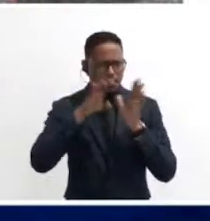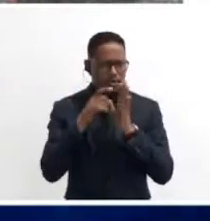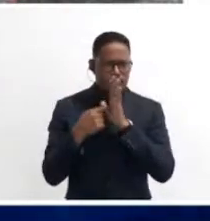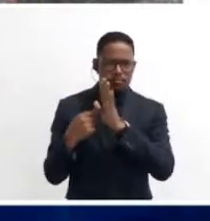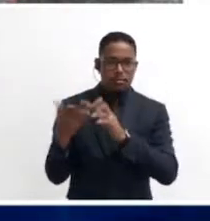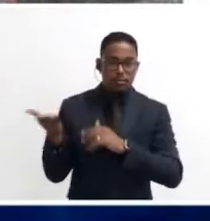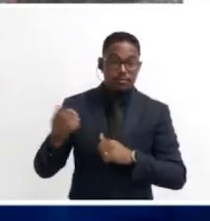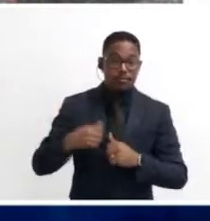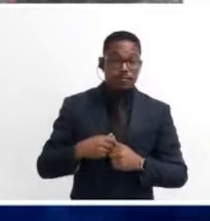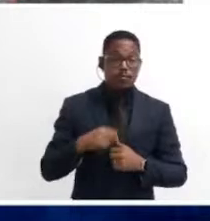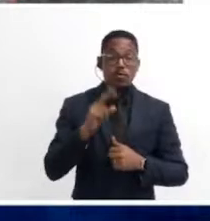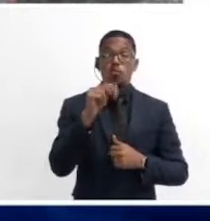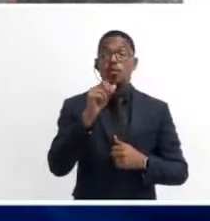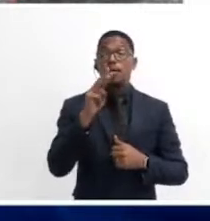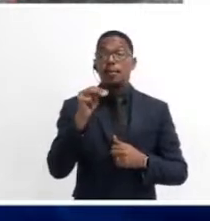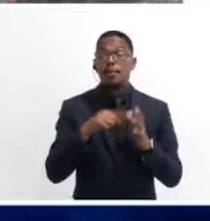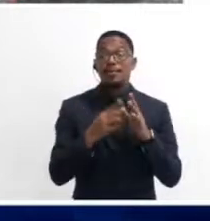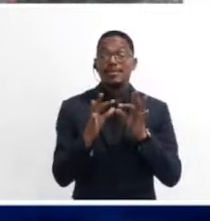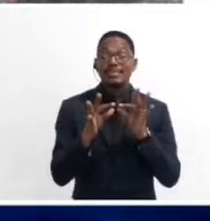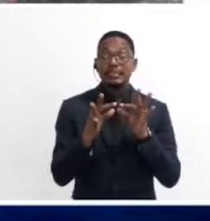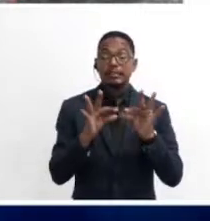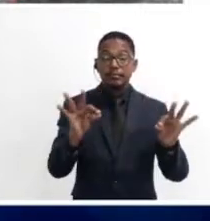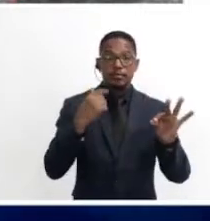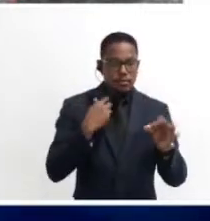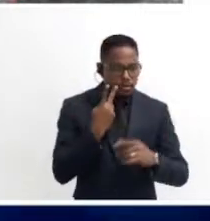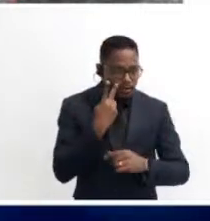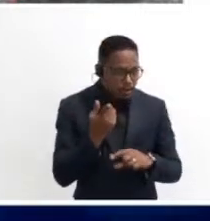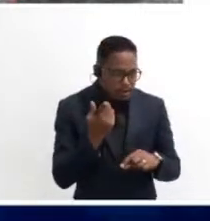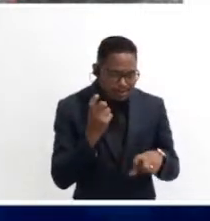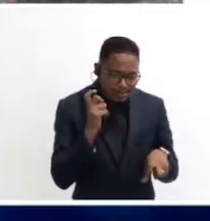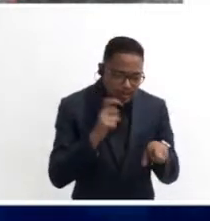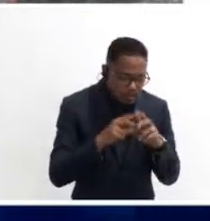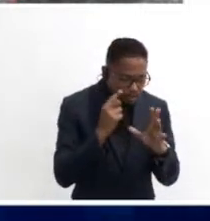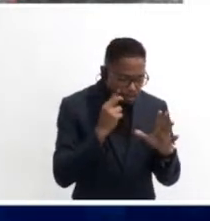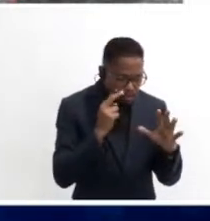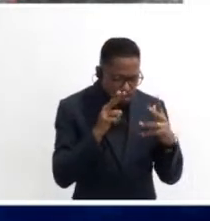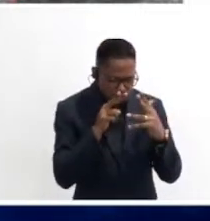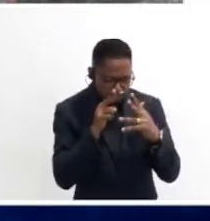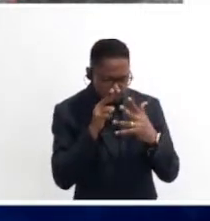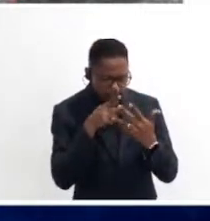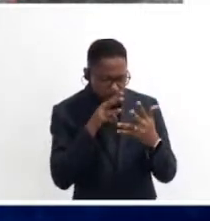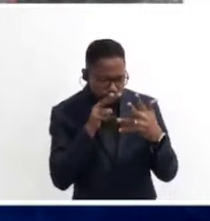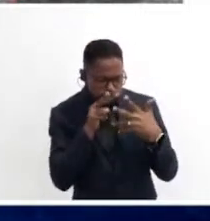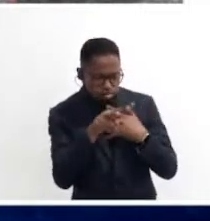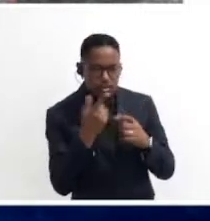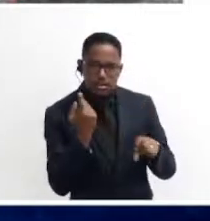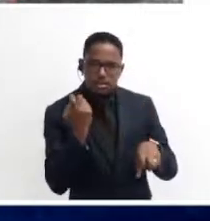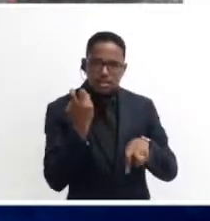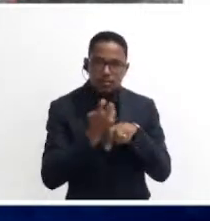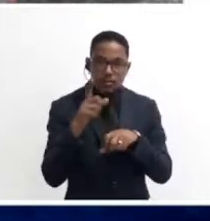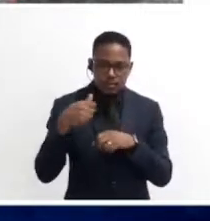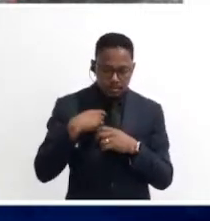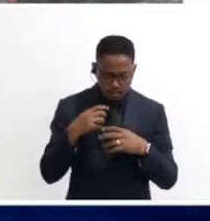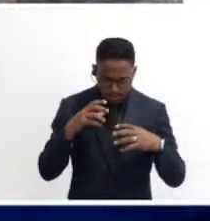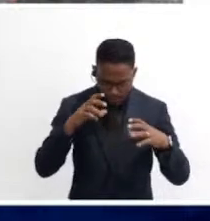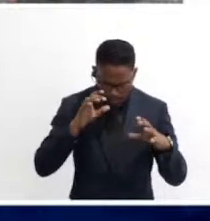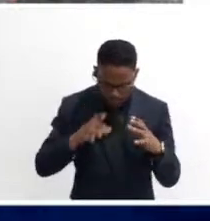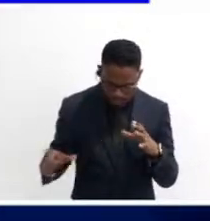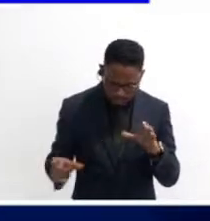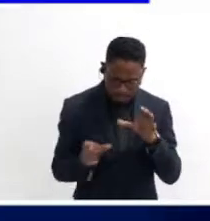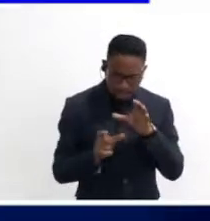really see it with a typical scanning electron microscope. We have to go to a transmission electron microscope even to be able to see it.